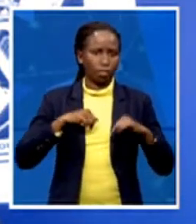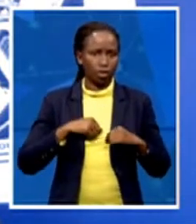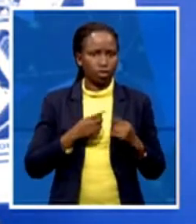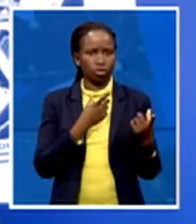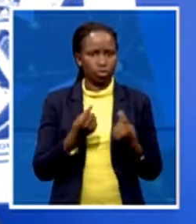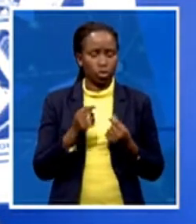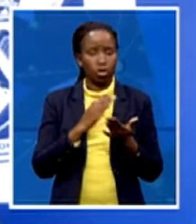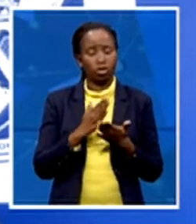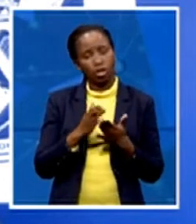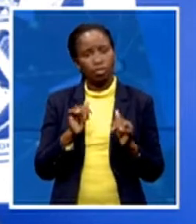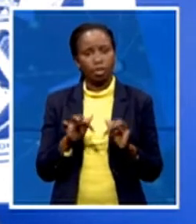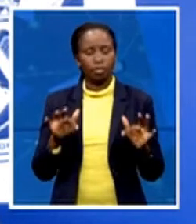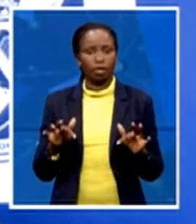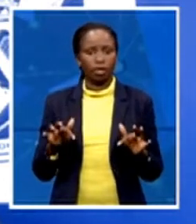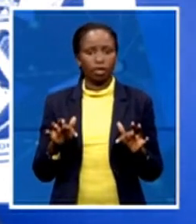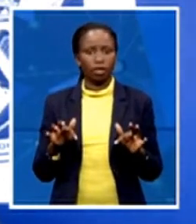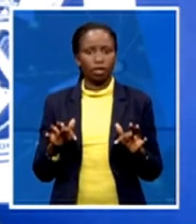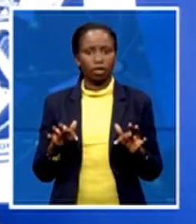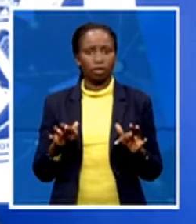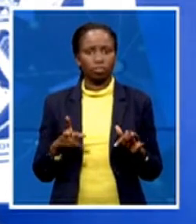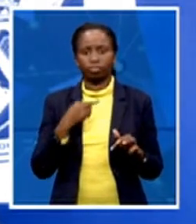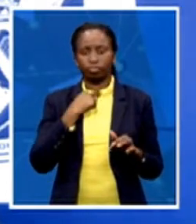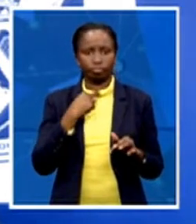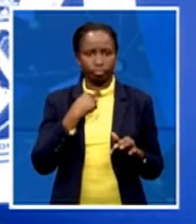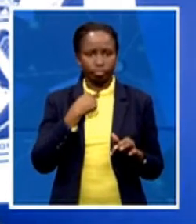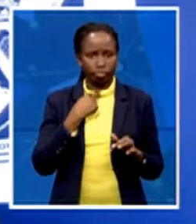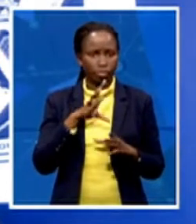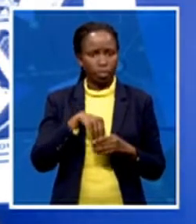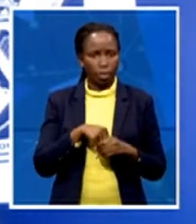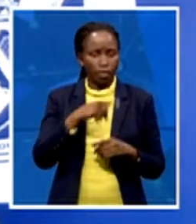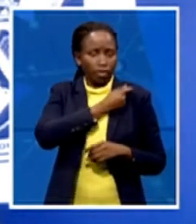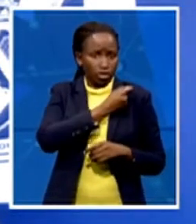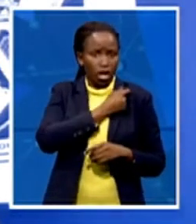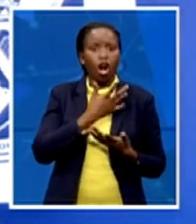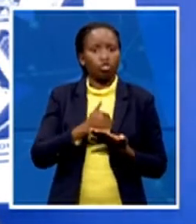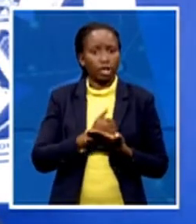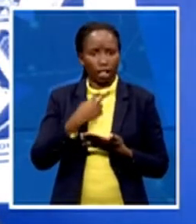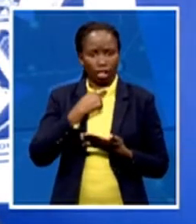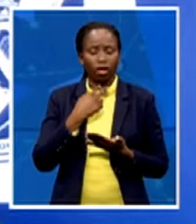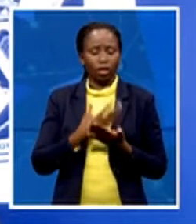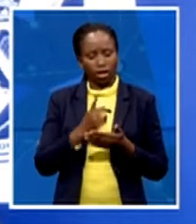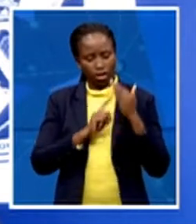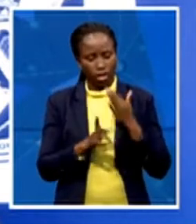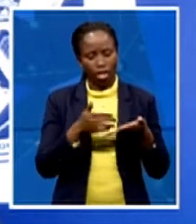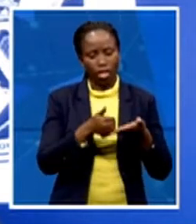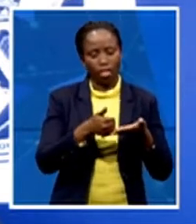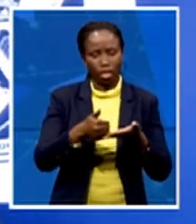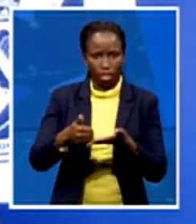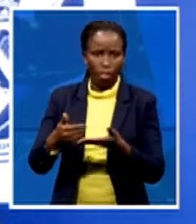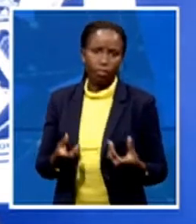unable to vaccinate and also to register, because with a third wave that is already on our doorstep, we don't want